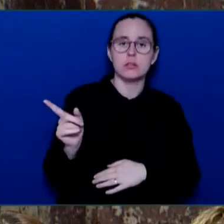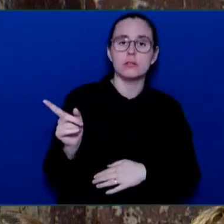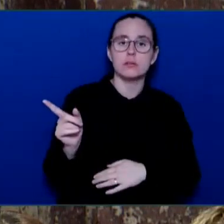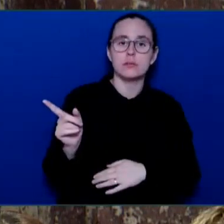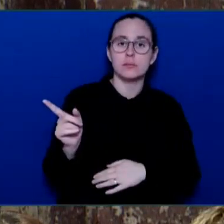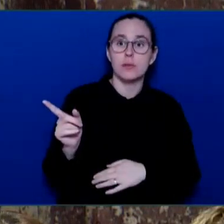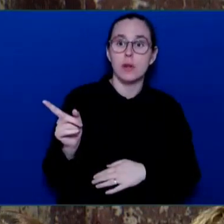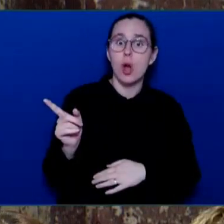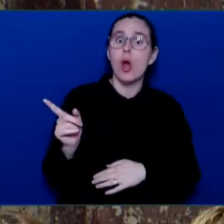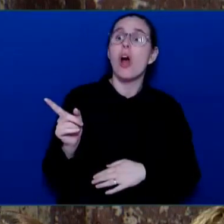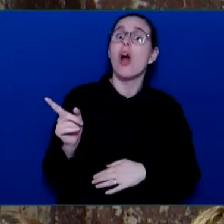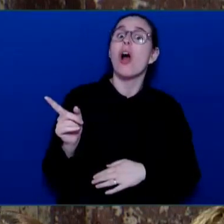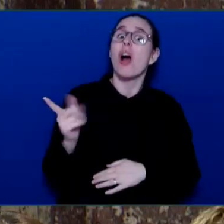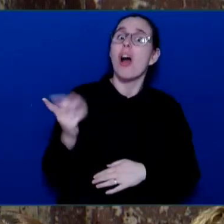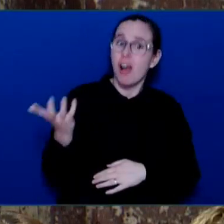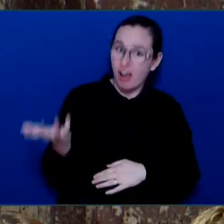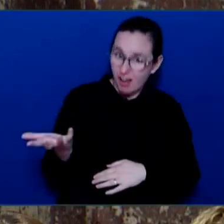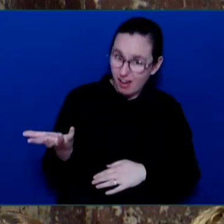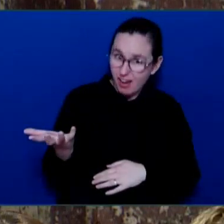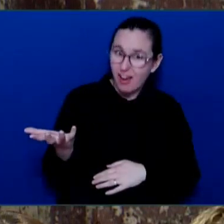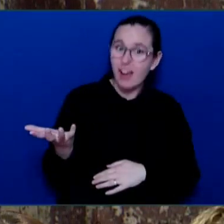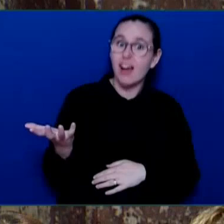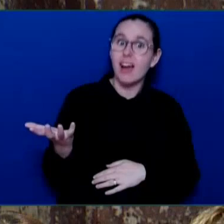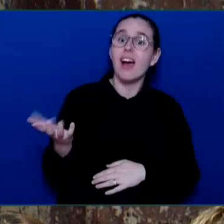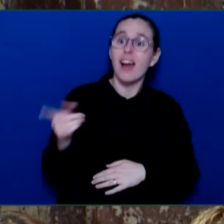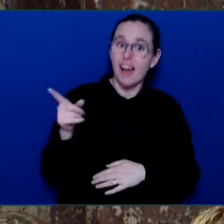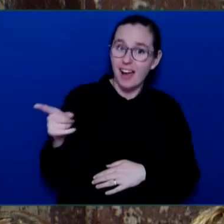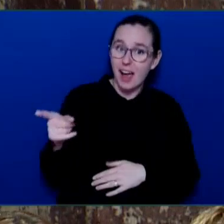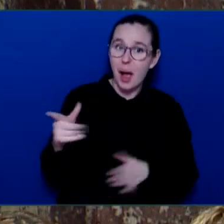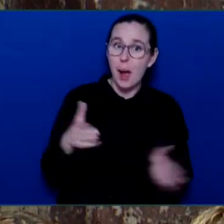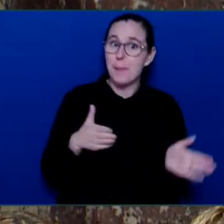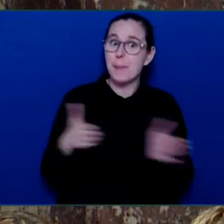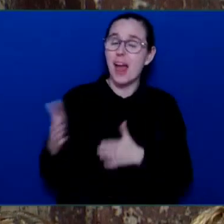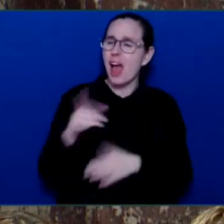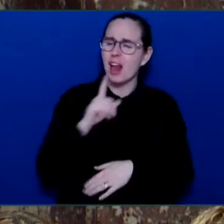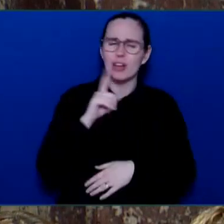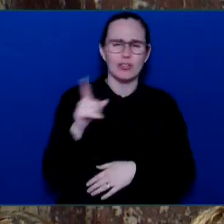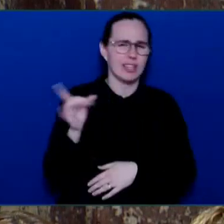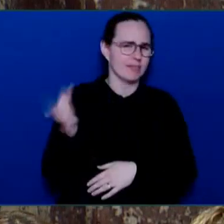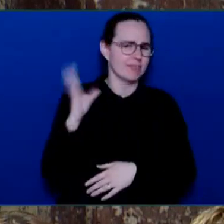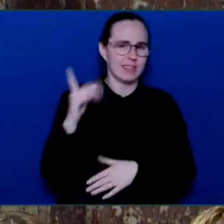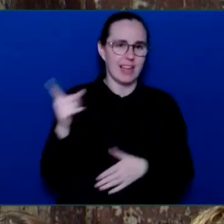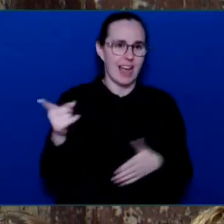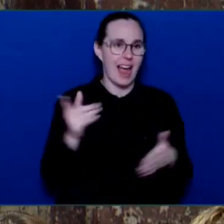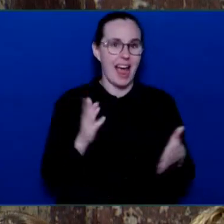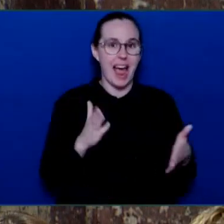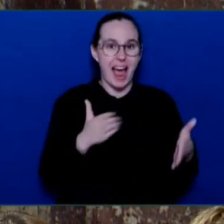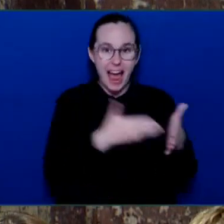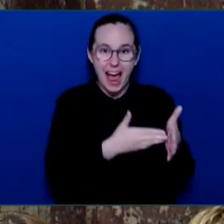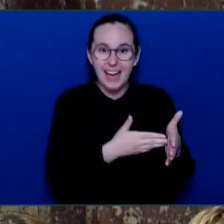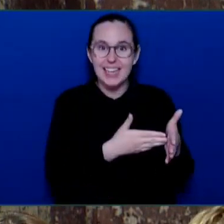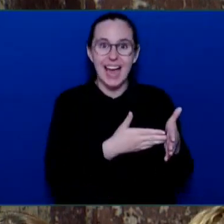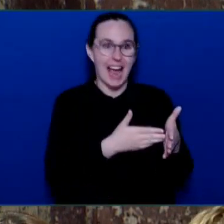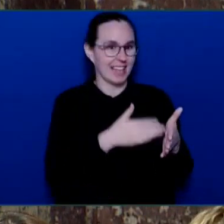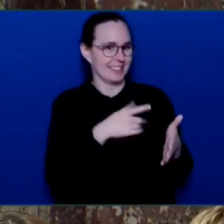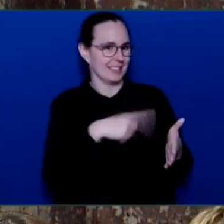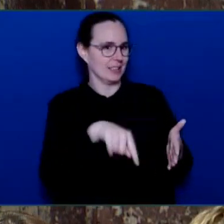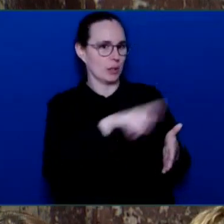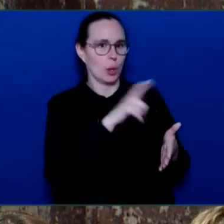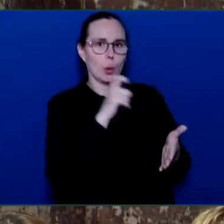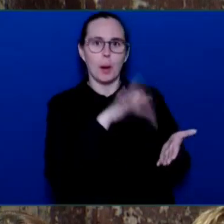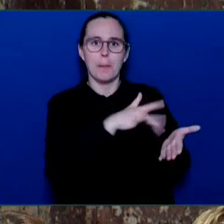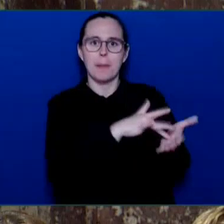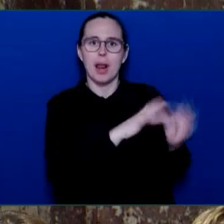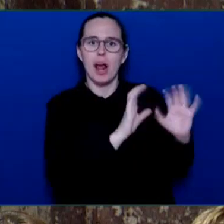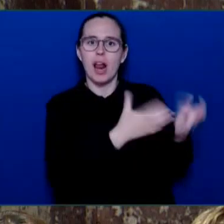plan will actually make it impossible for middle-class workers to actually own their own home and